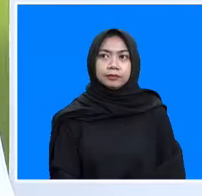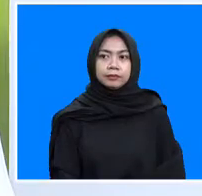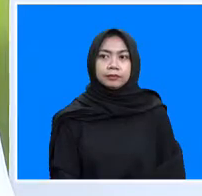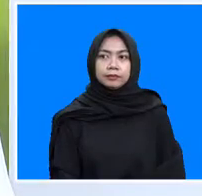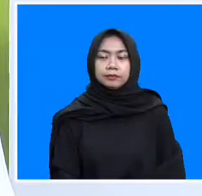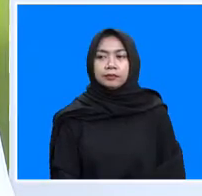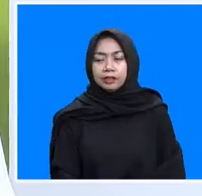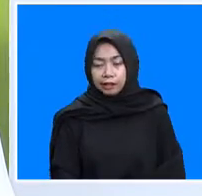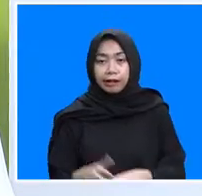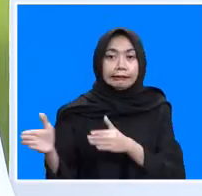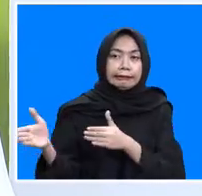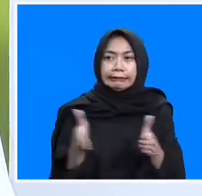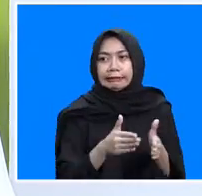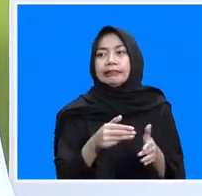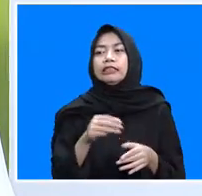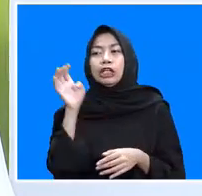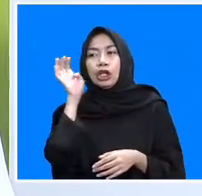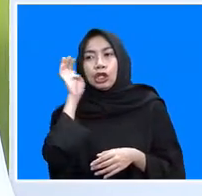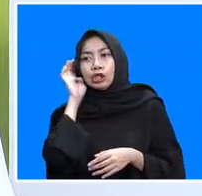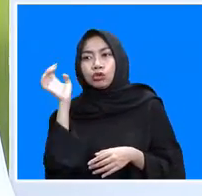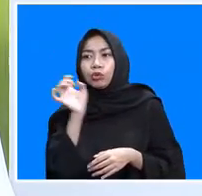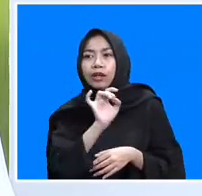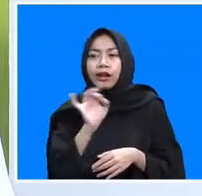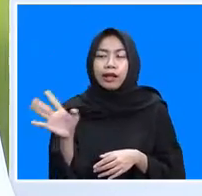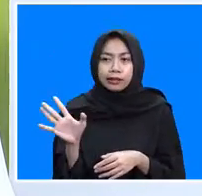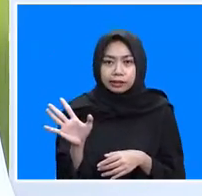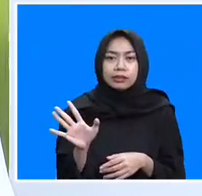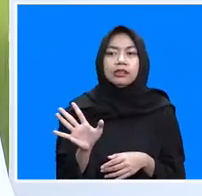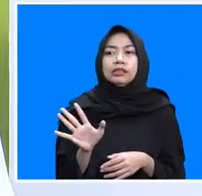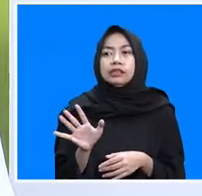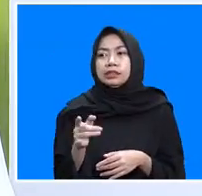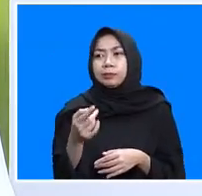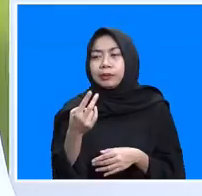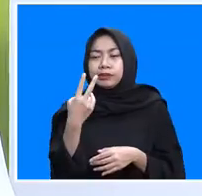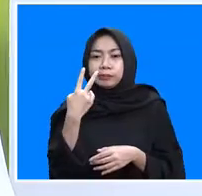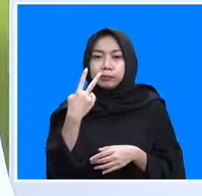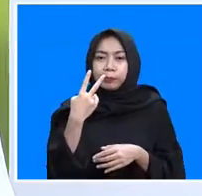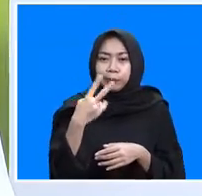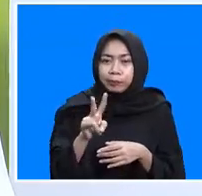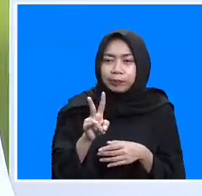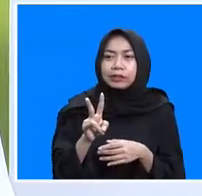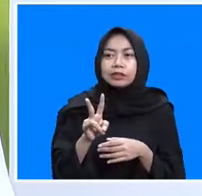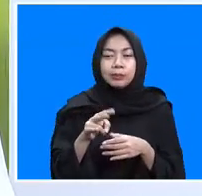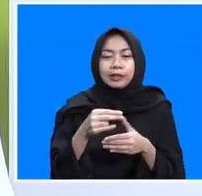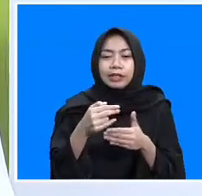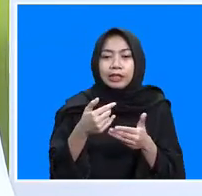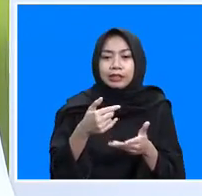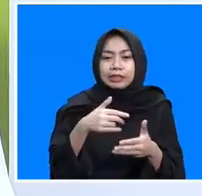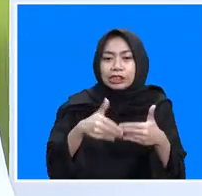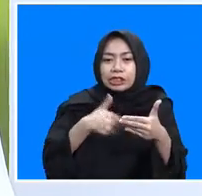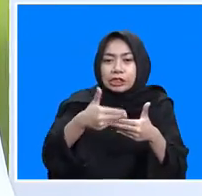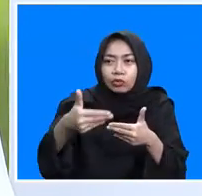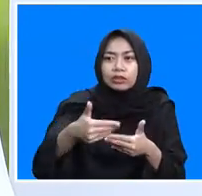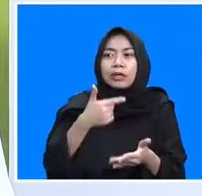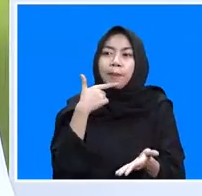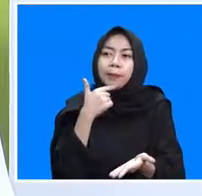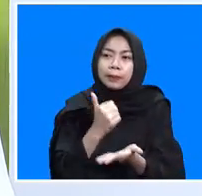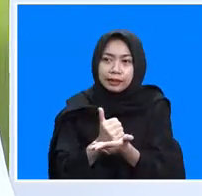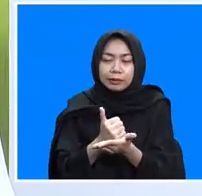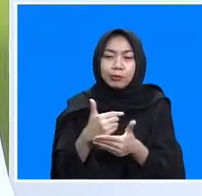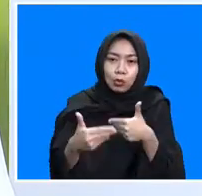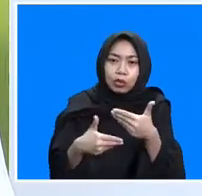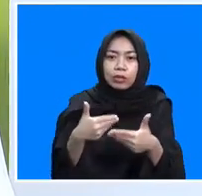of teachers. And that's an issue that will be ongoing, but is a very important piece of the story. In